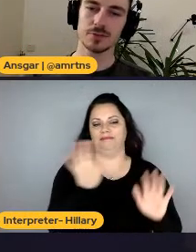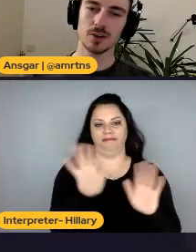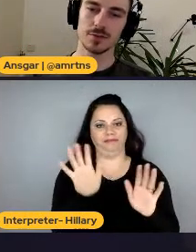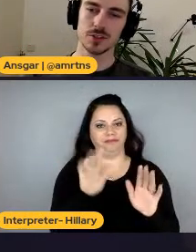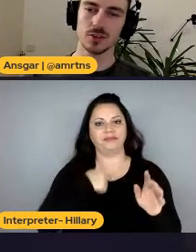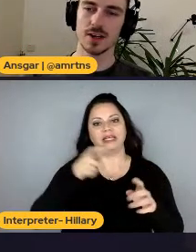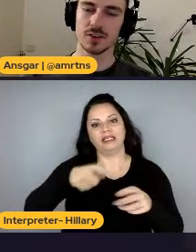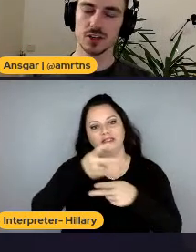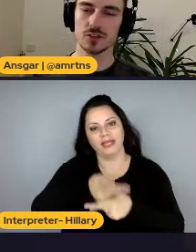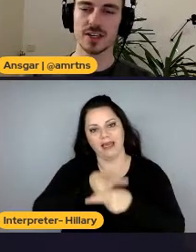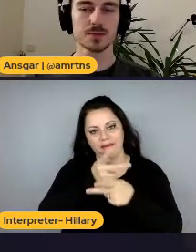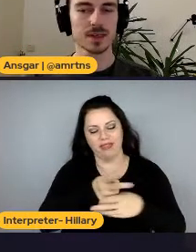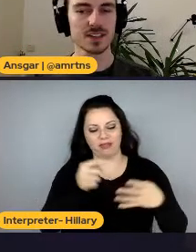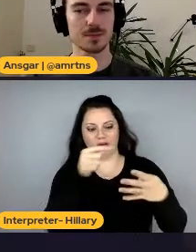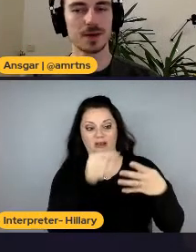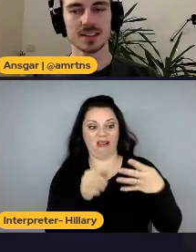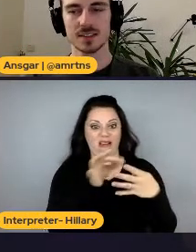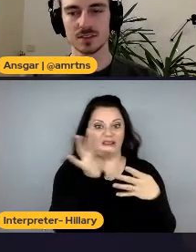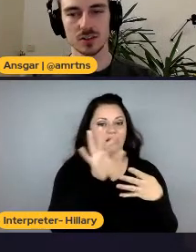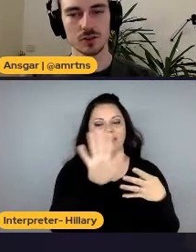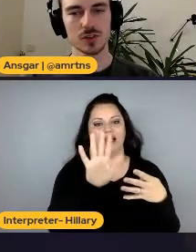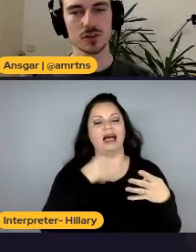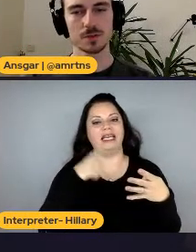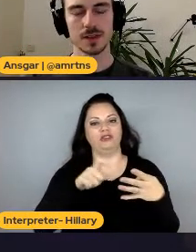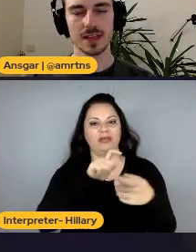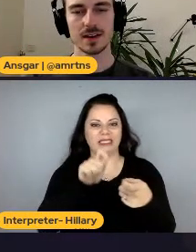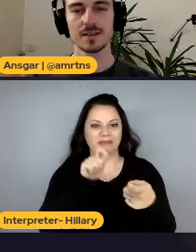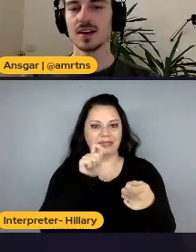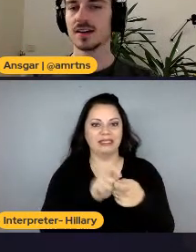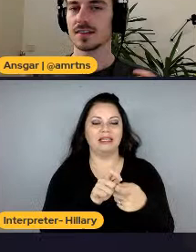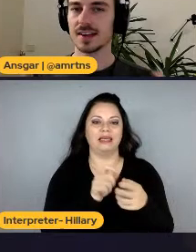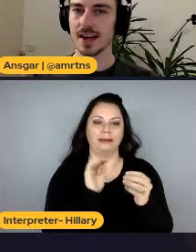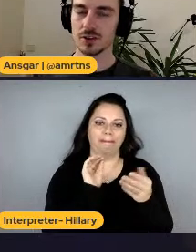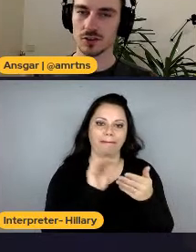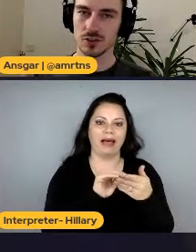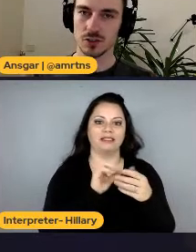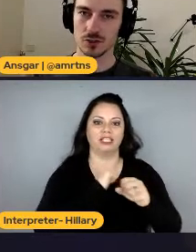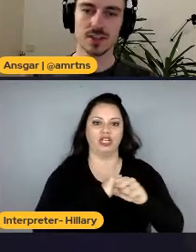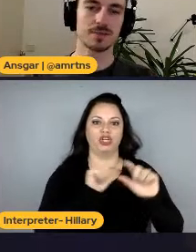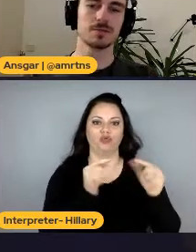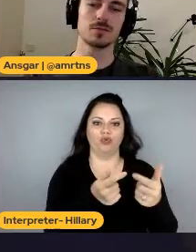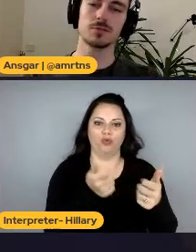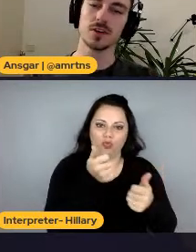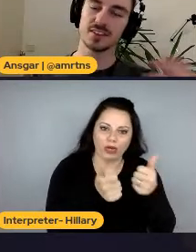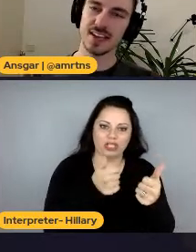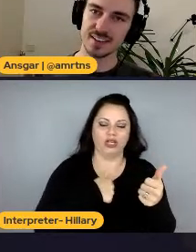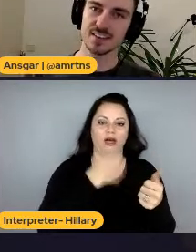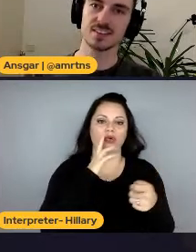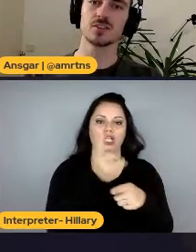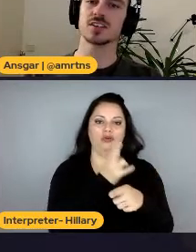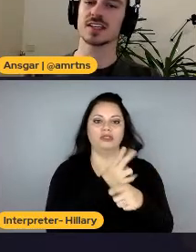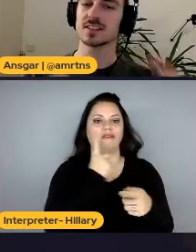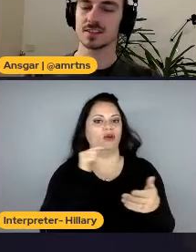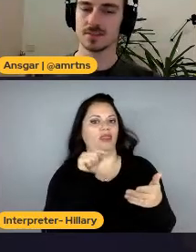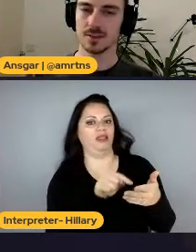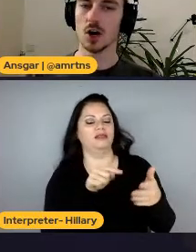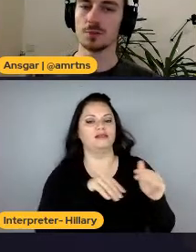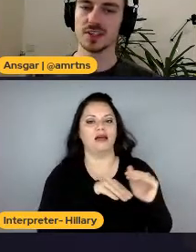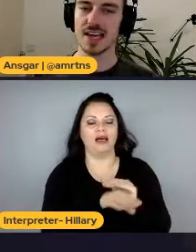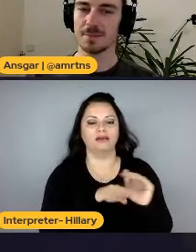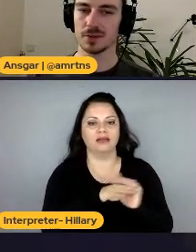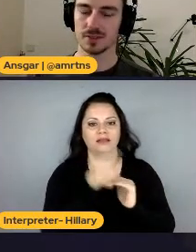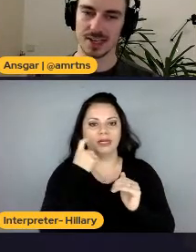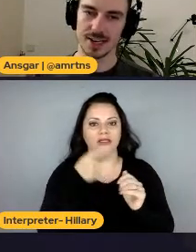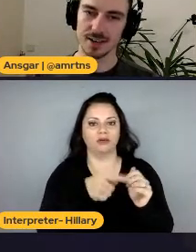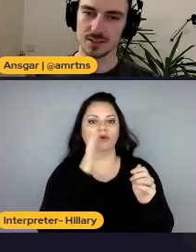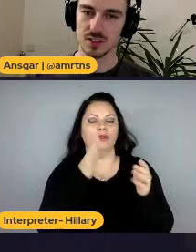be careful of. So I'm going to explicitly pass the security group in there that I'm going to use for this access, so it gets